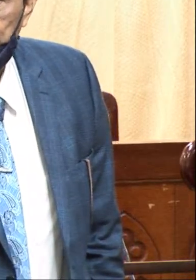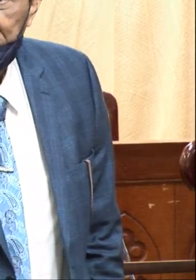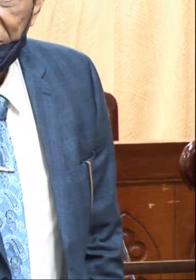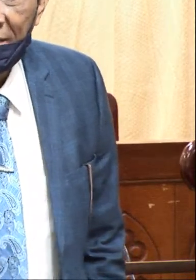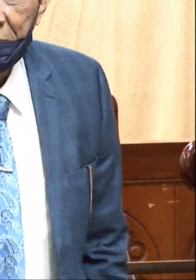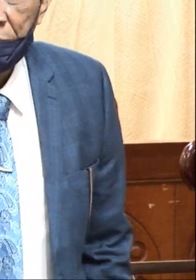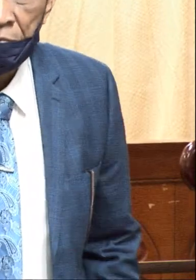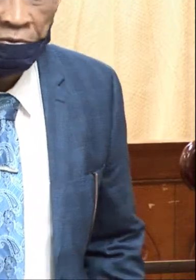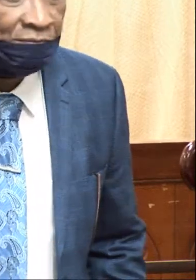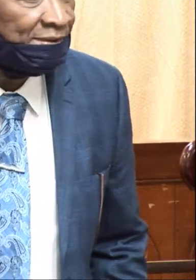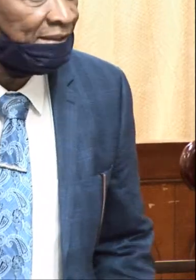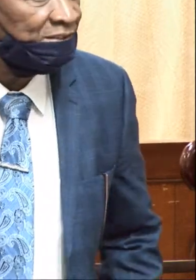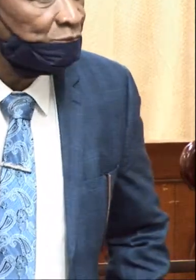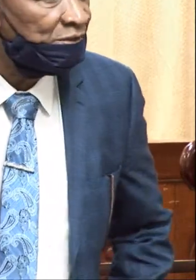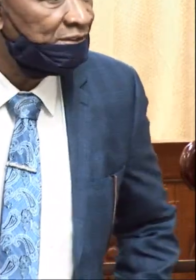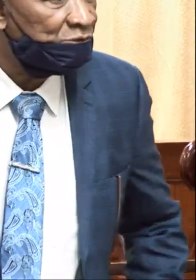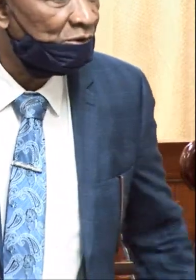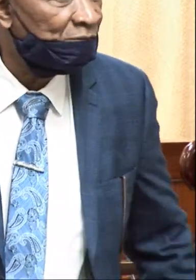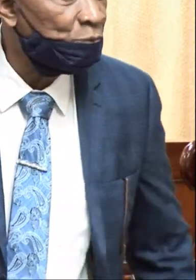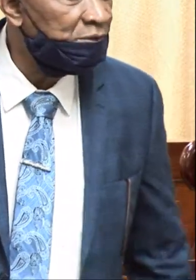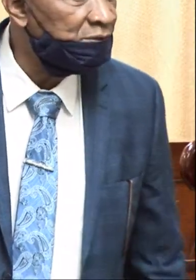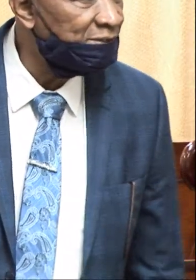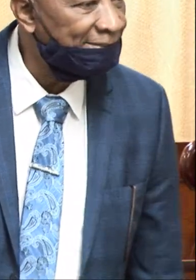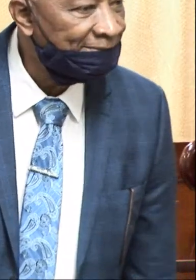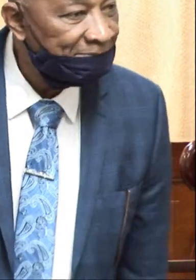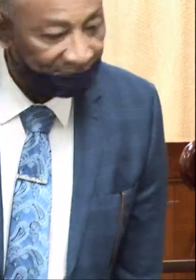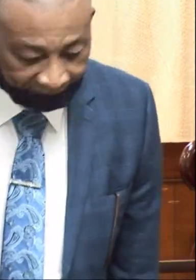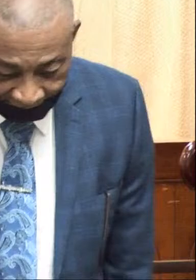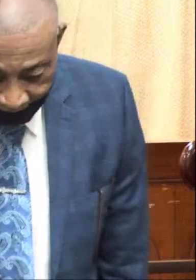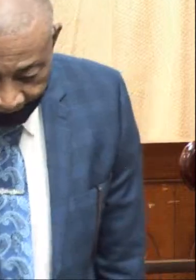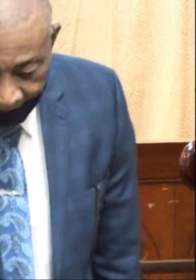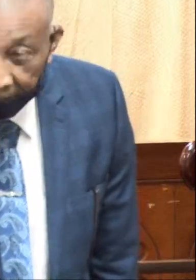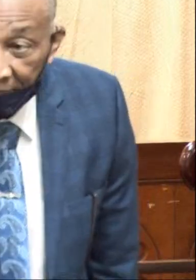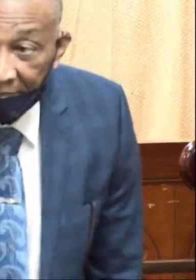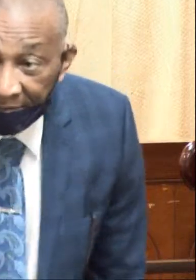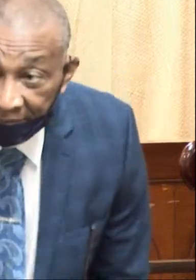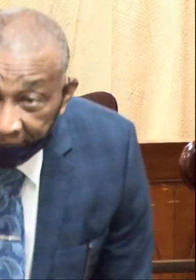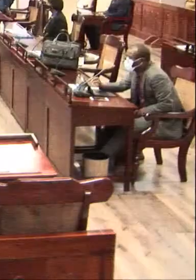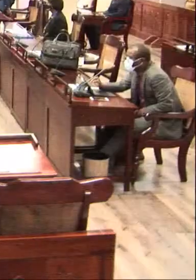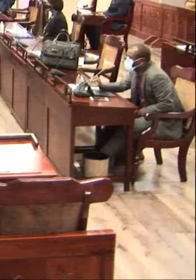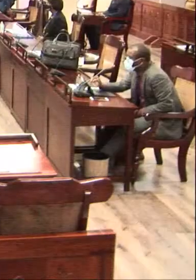of time over the next few days or a few weeks.